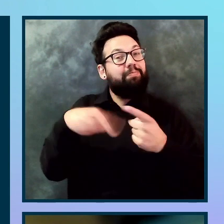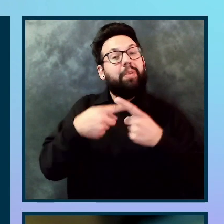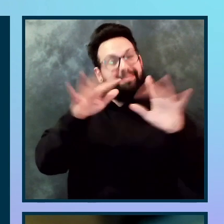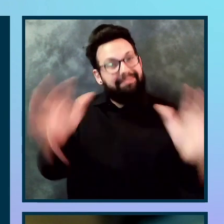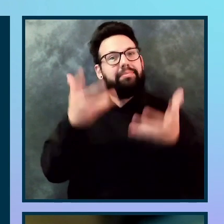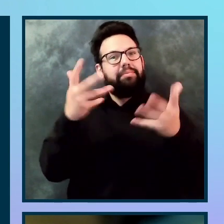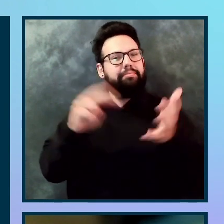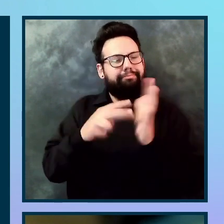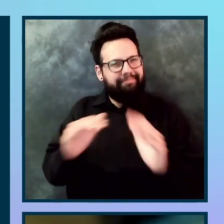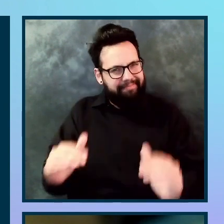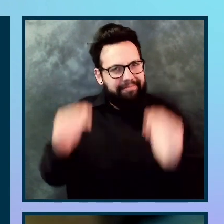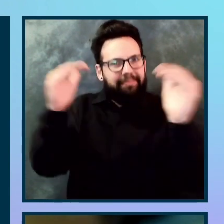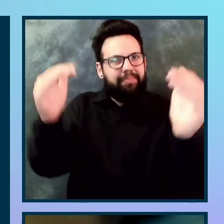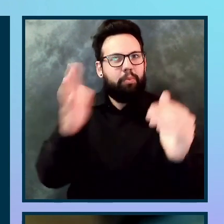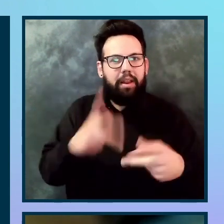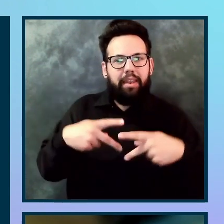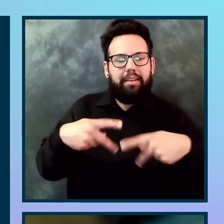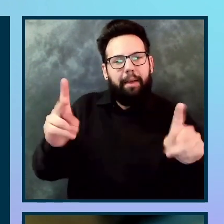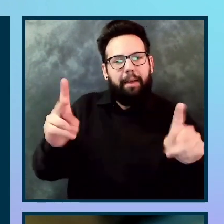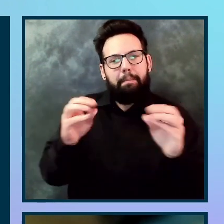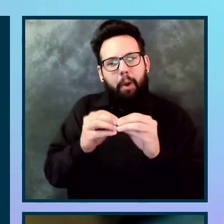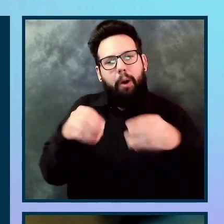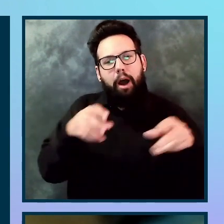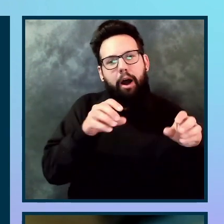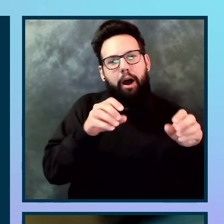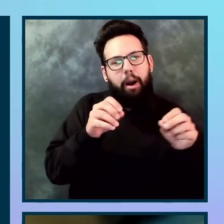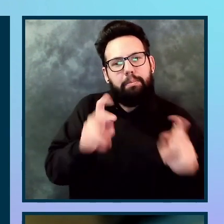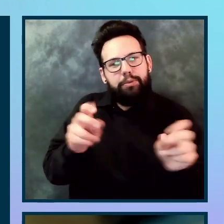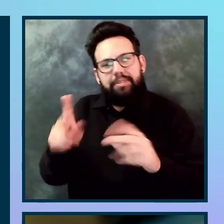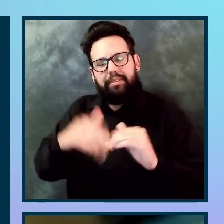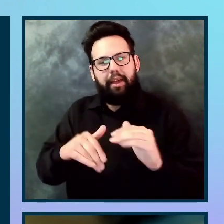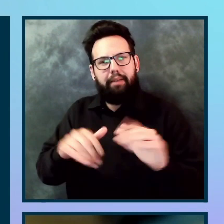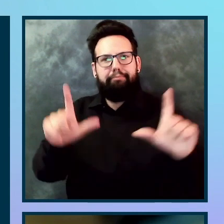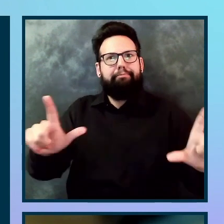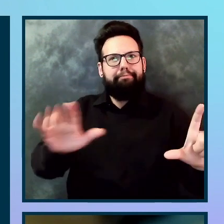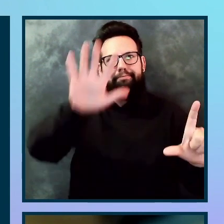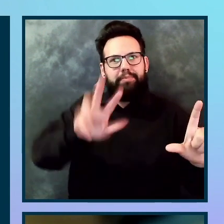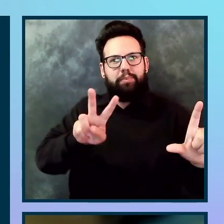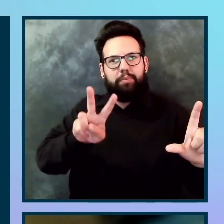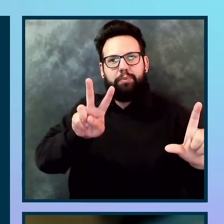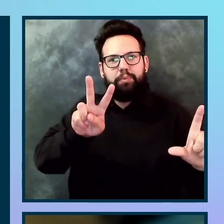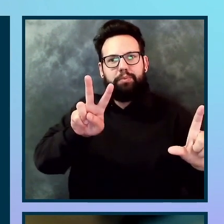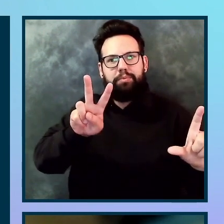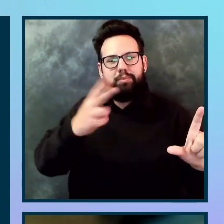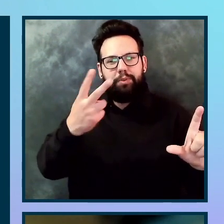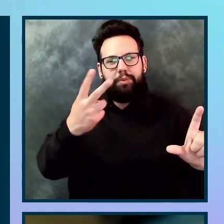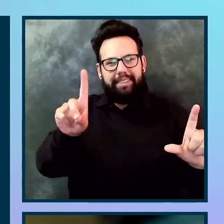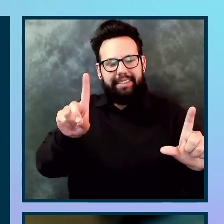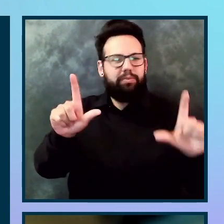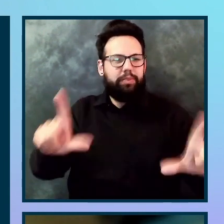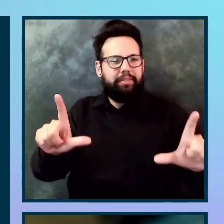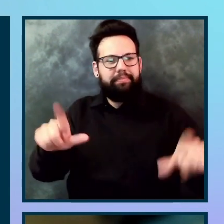2D screen. One of the best use cases I've seen lately is using augmented reality for visual search, which allows people